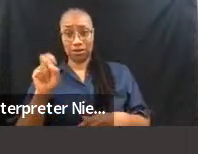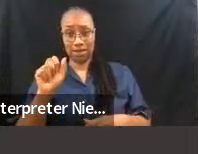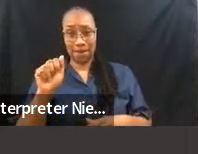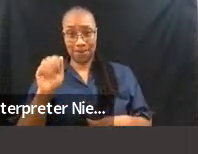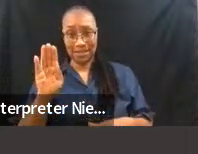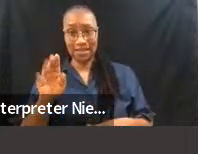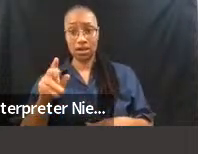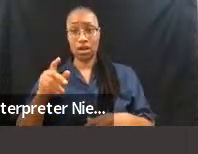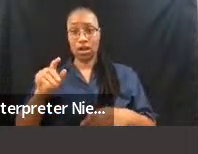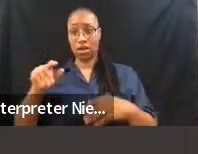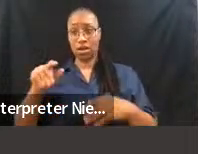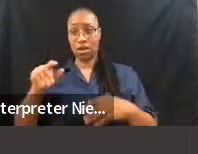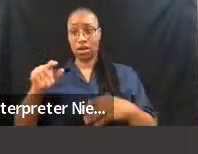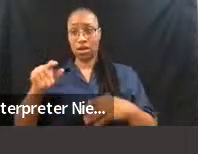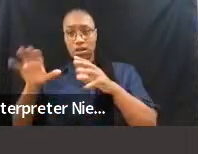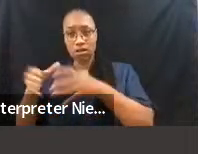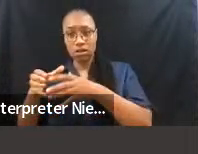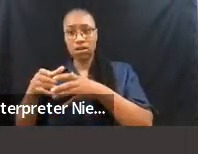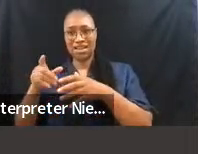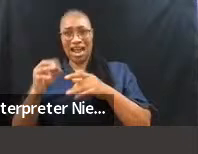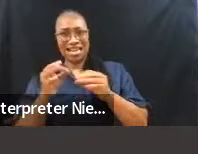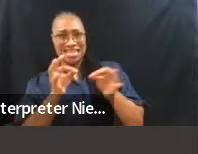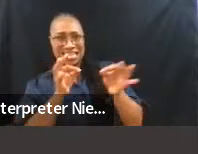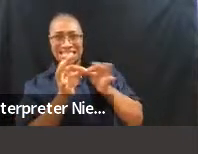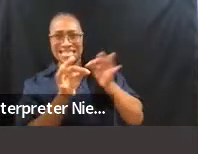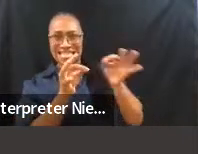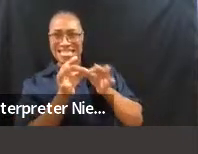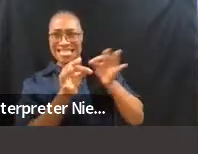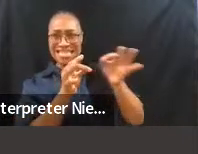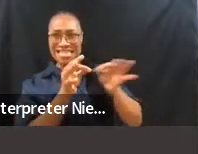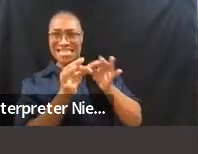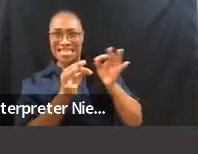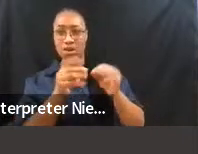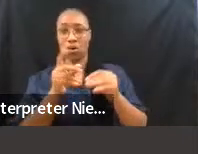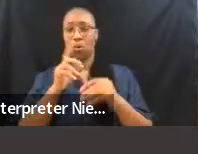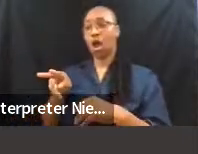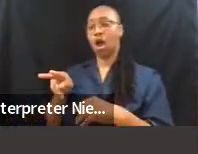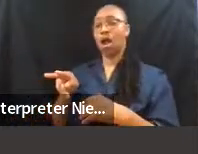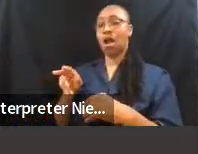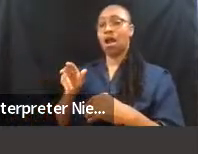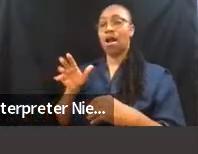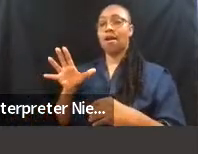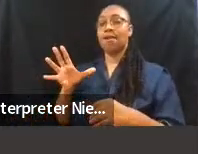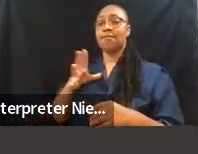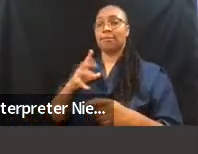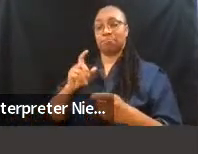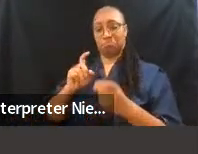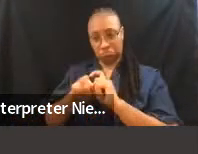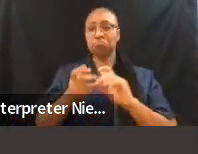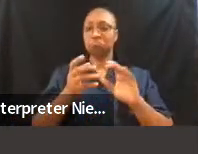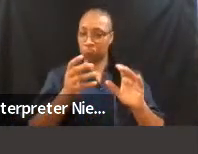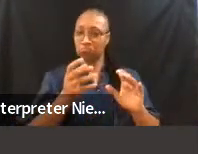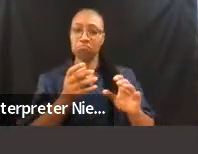In addition, the Department of Health and Human Services Office for Civil Rights